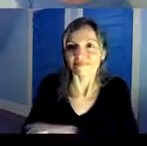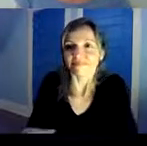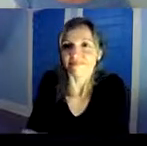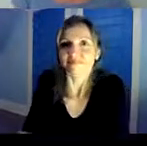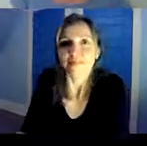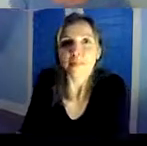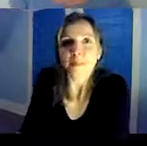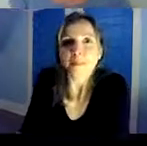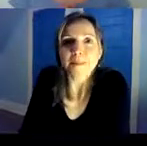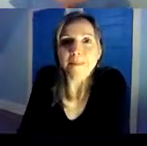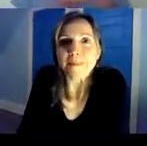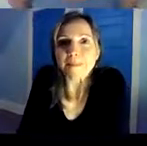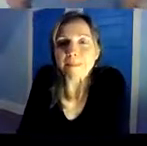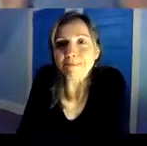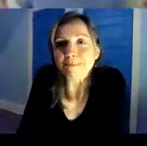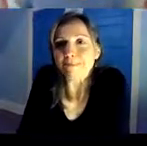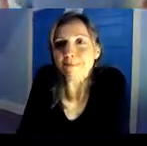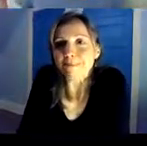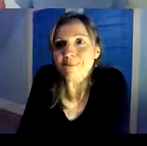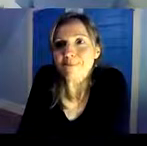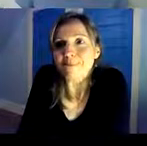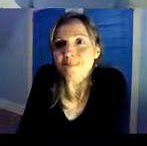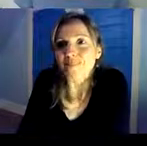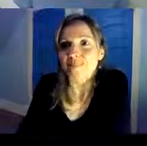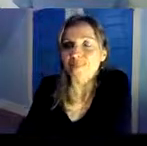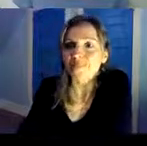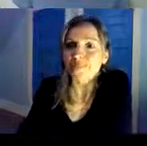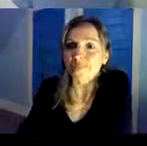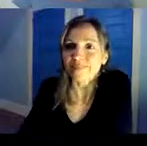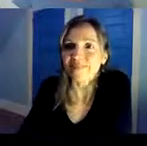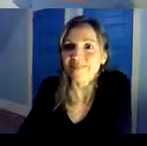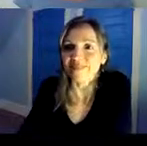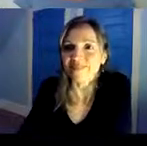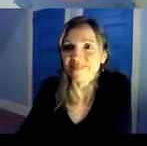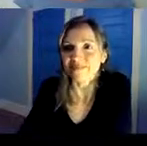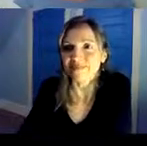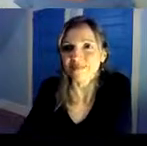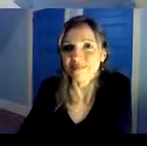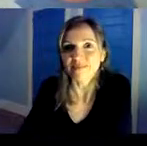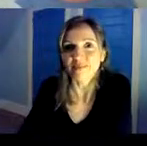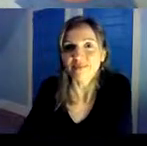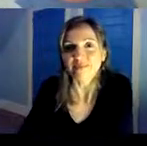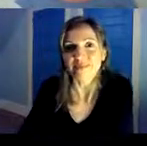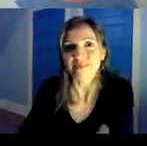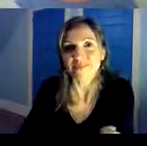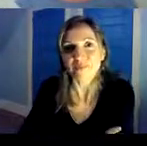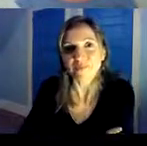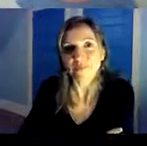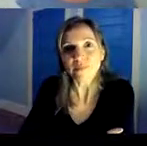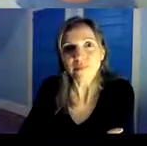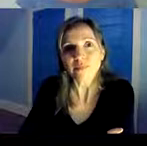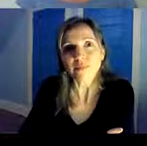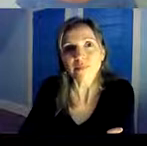That was wonderful, Colleen. And look at you, you finished on time at 8. That's fantastic. I always learn so much when you share